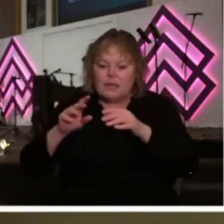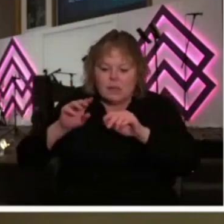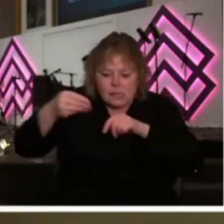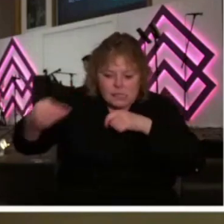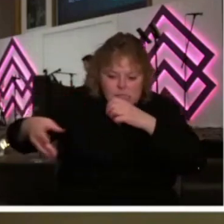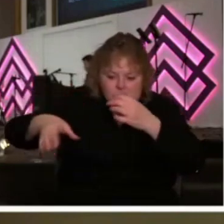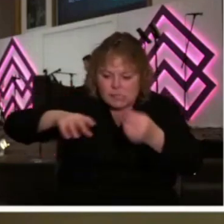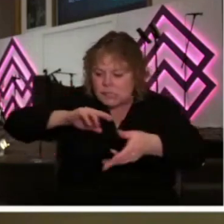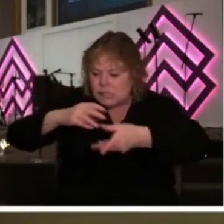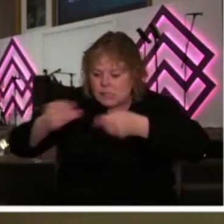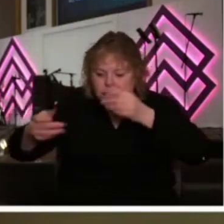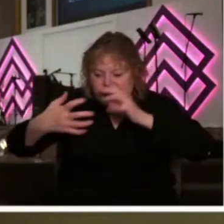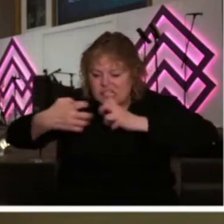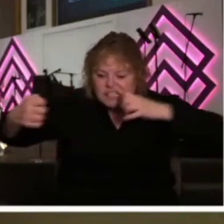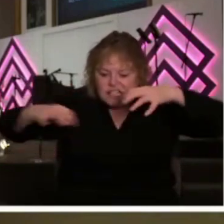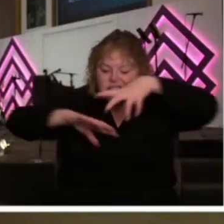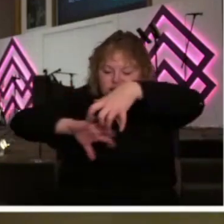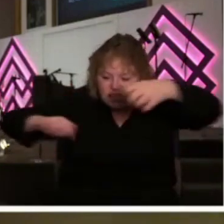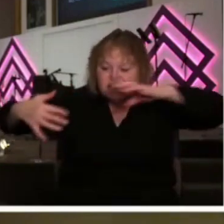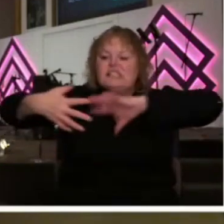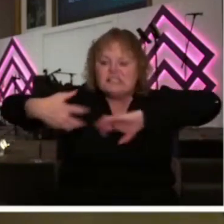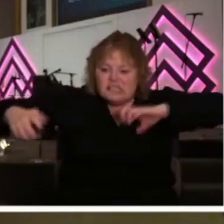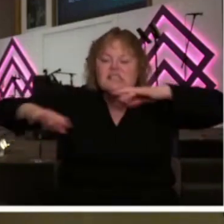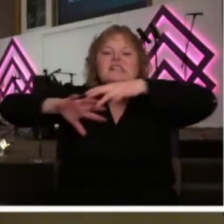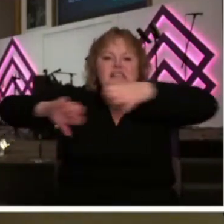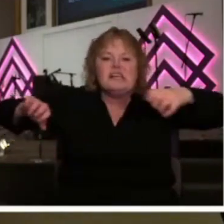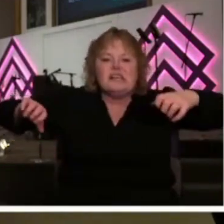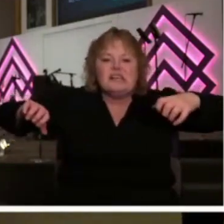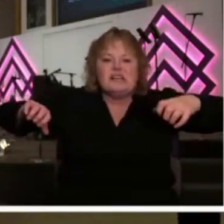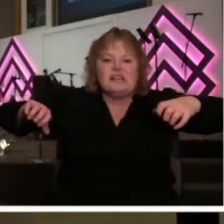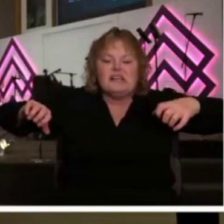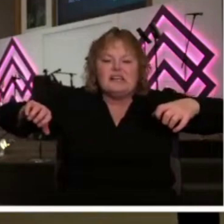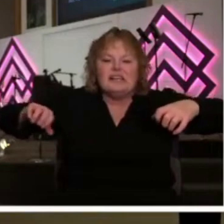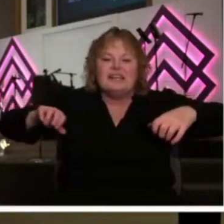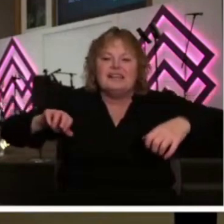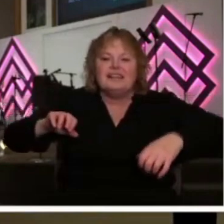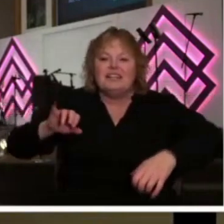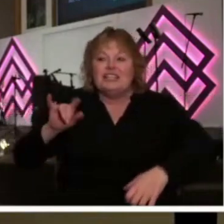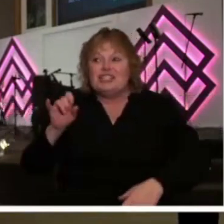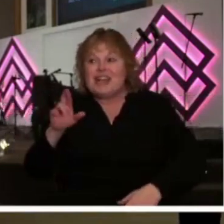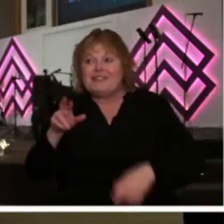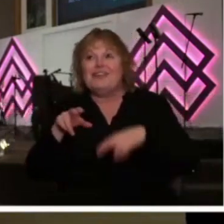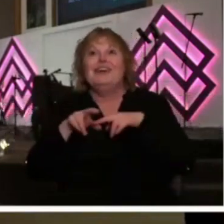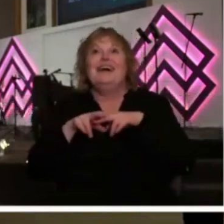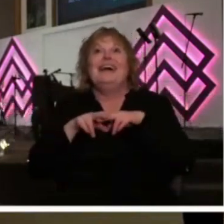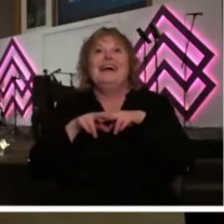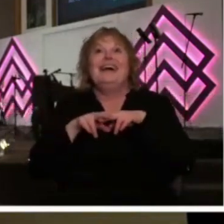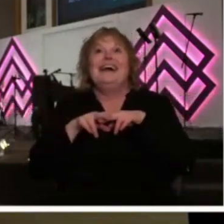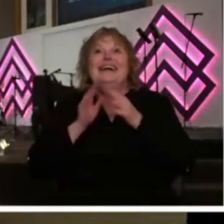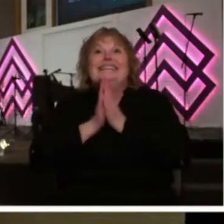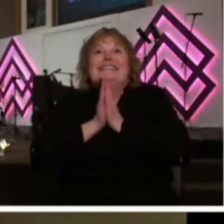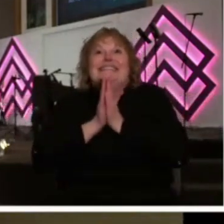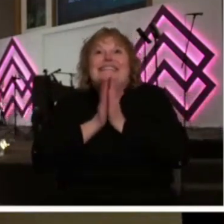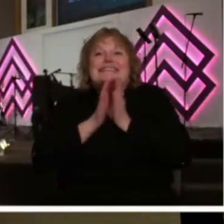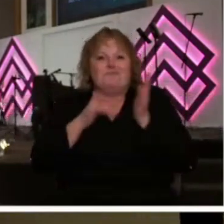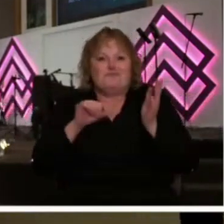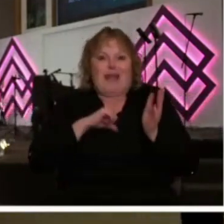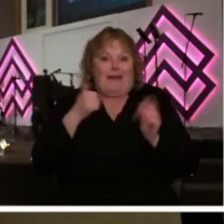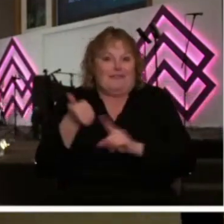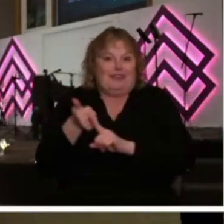this gift, and he's pulling layers and layers and layers. And Jennifer's just standing there so proud of herself.